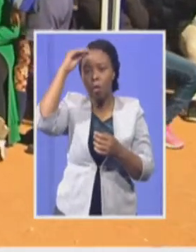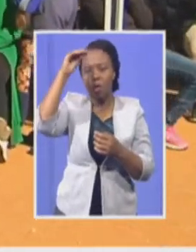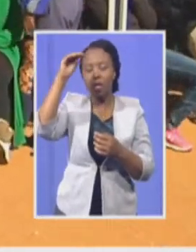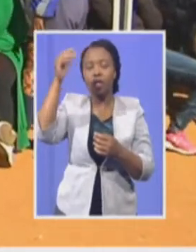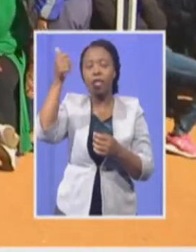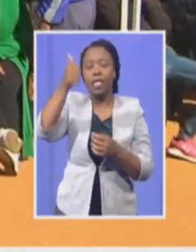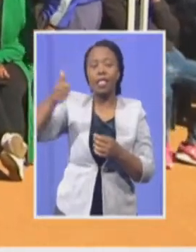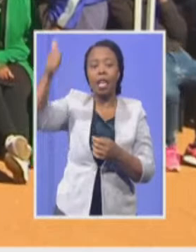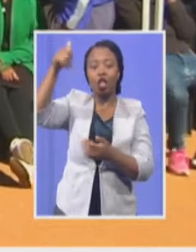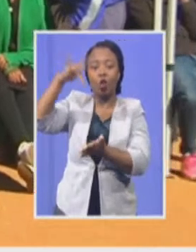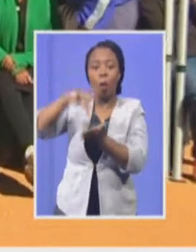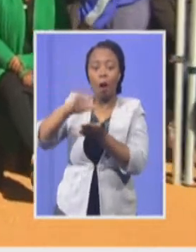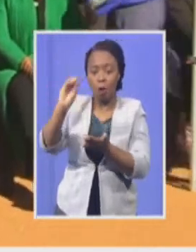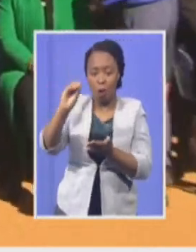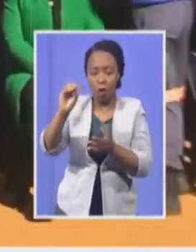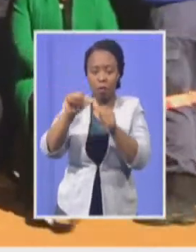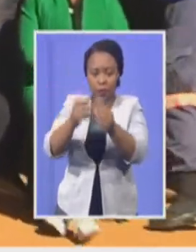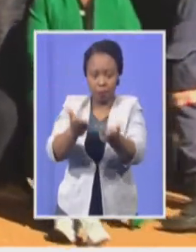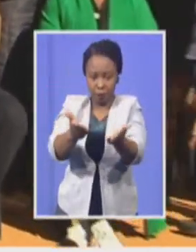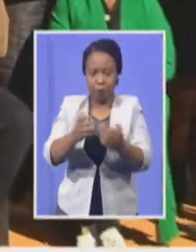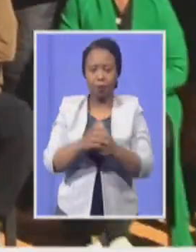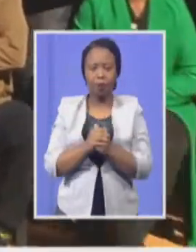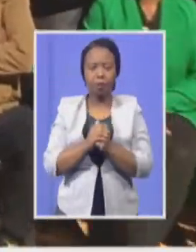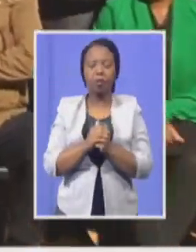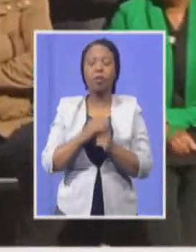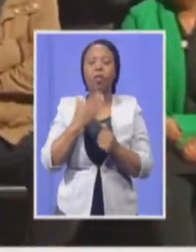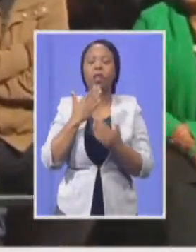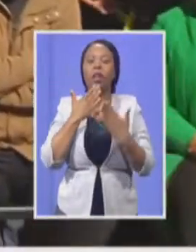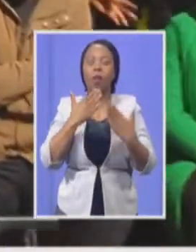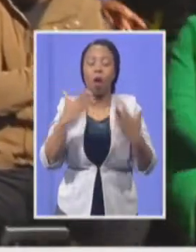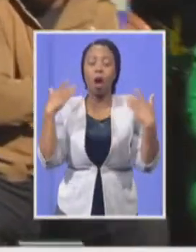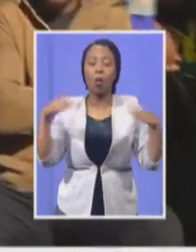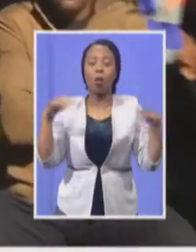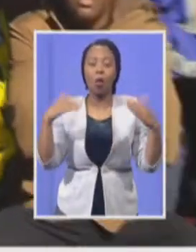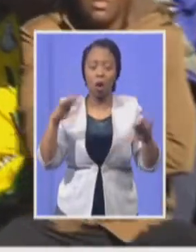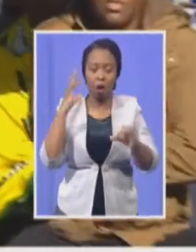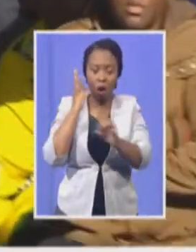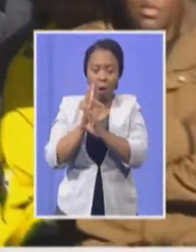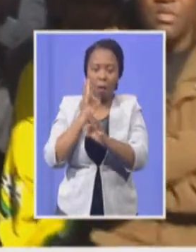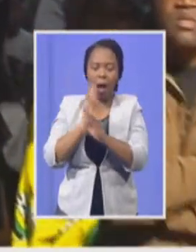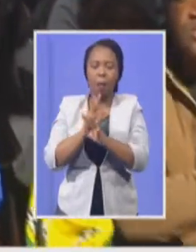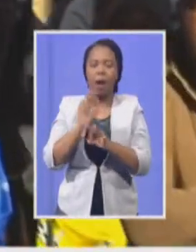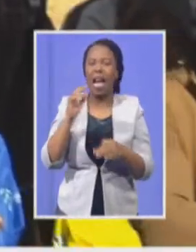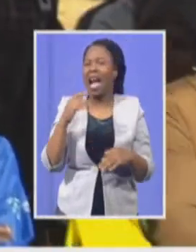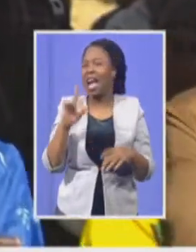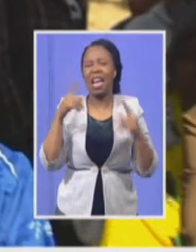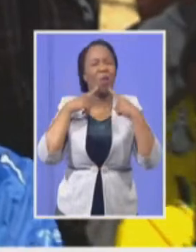me siyabonga ubaba meka khona hayi siyakhala neOrlando